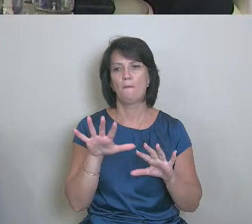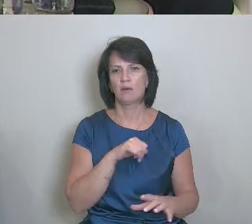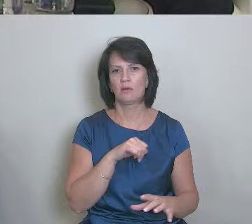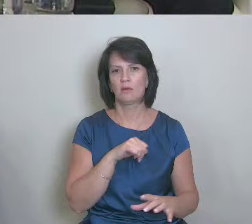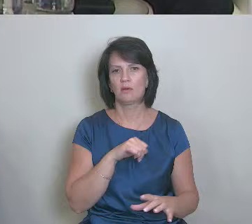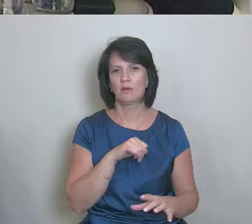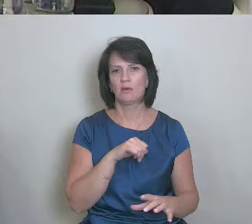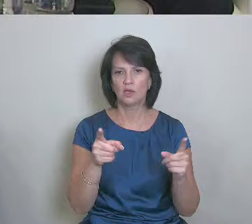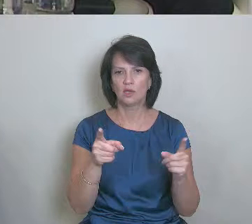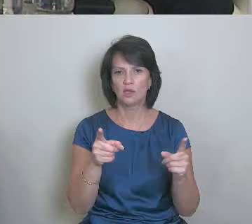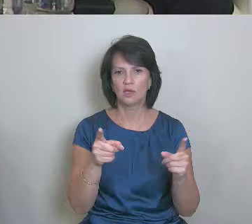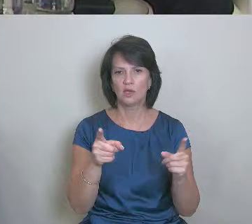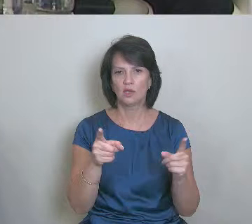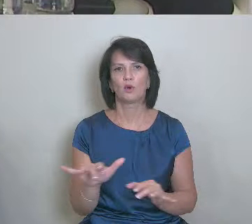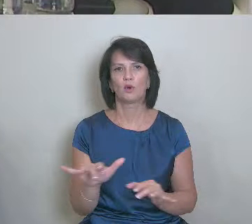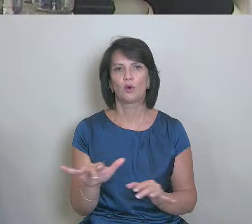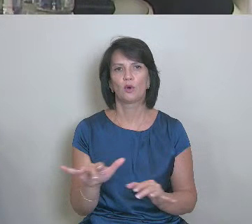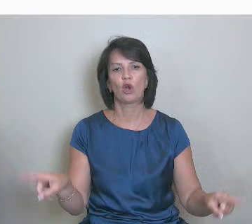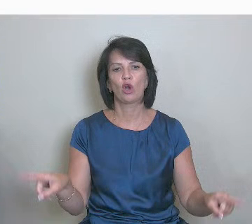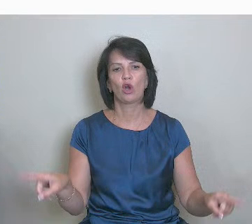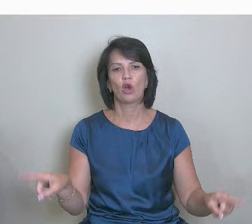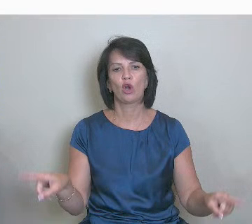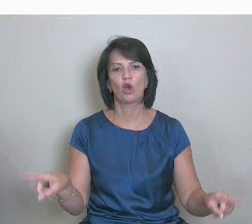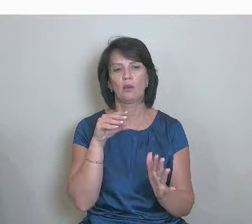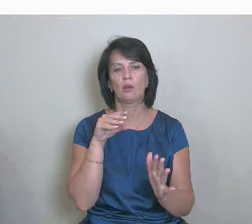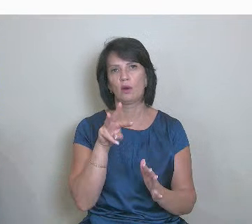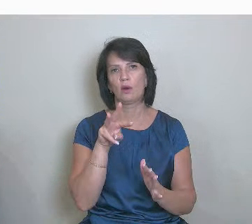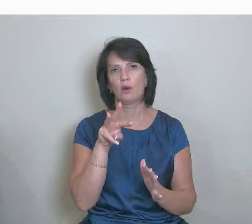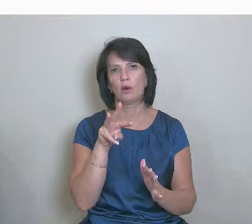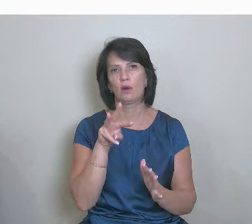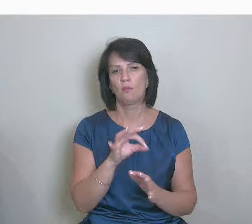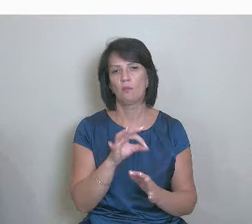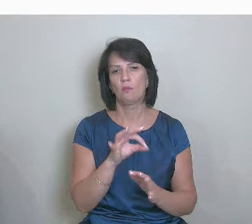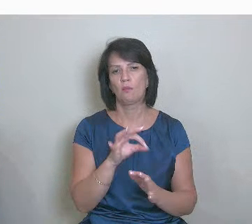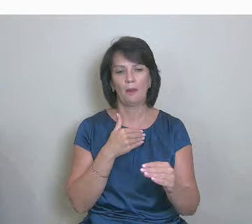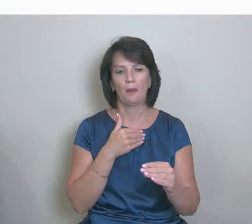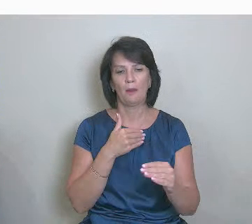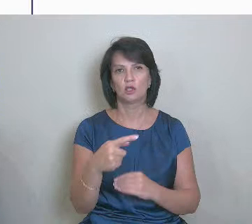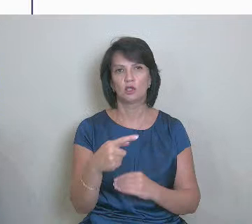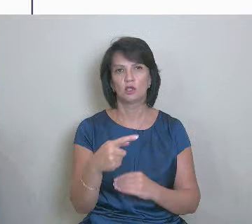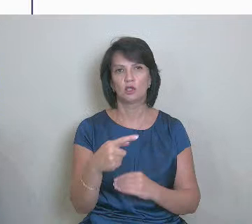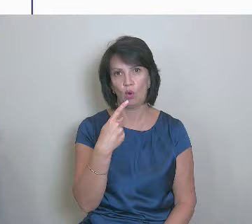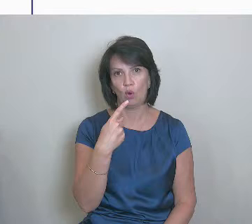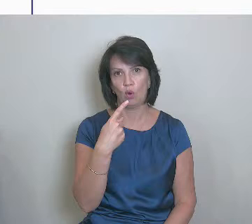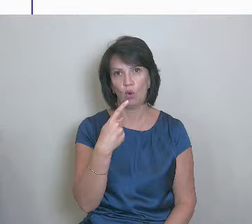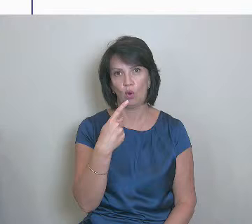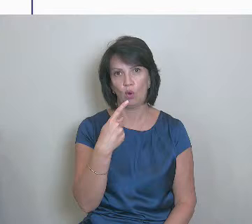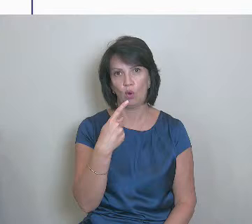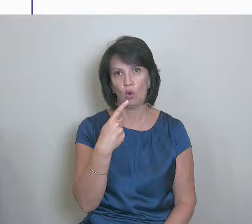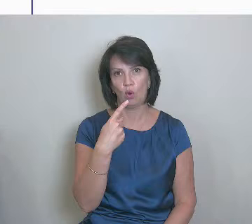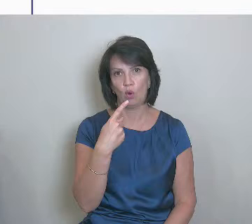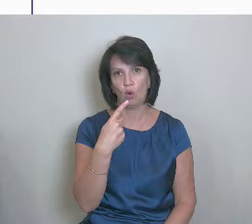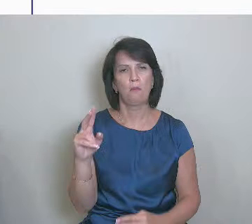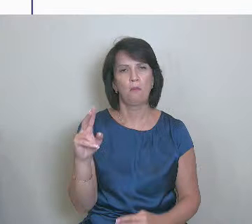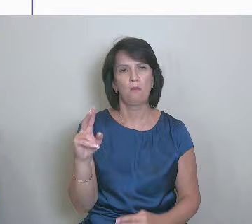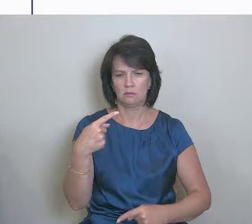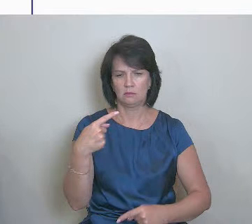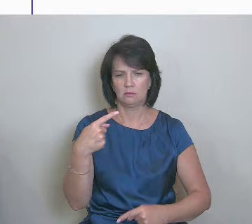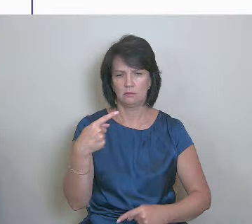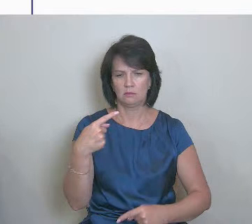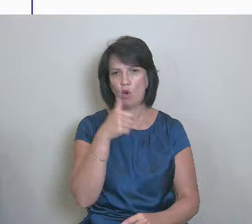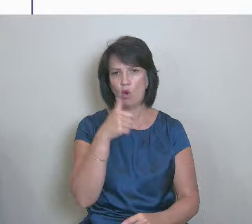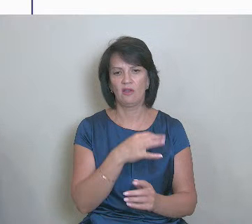Local governments, local self-governments which are participating in organization of the elections. We are going to discuss them later, but